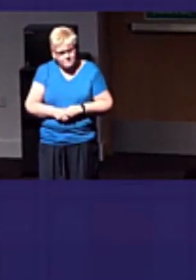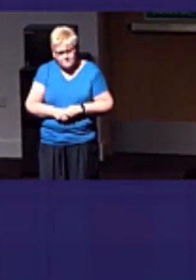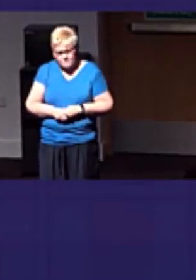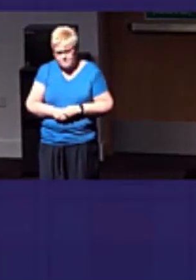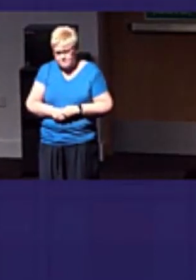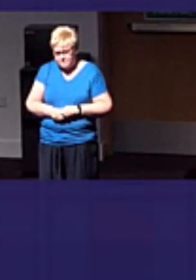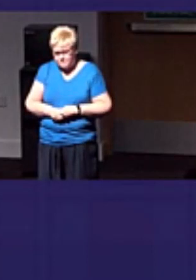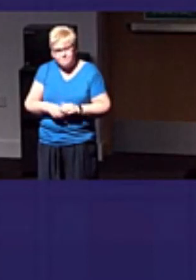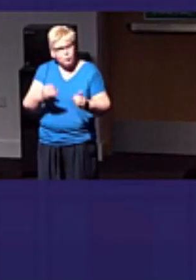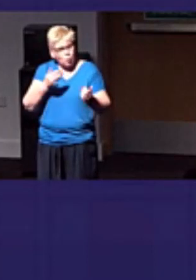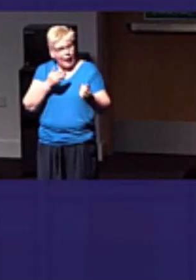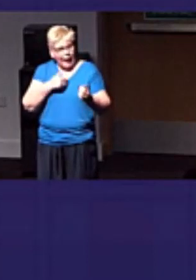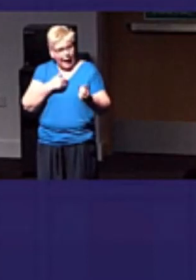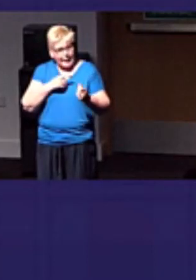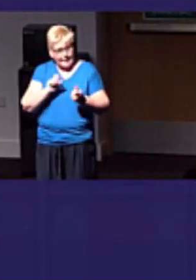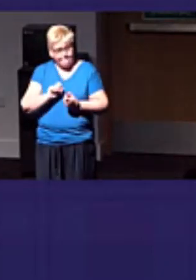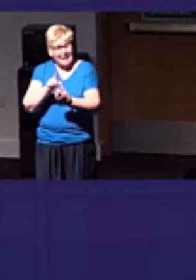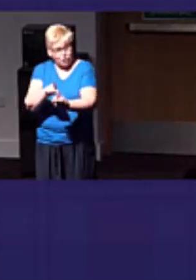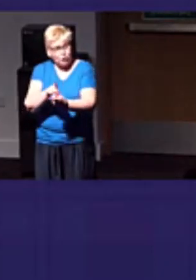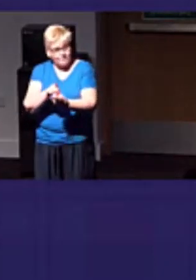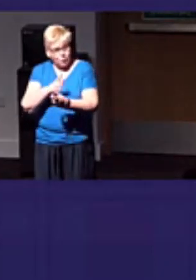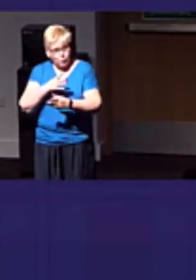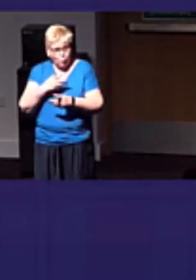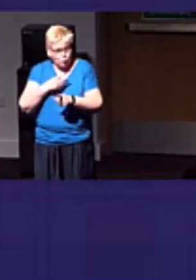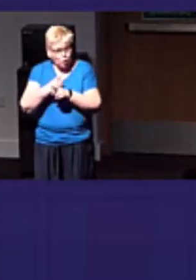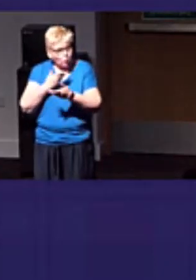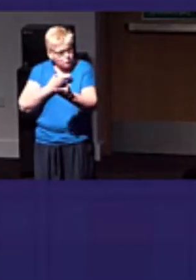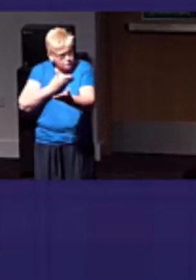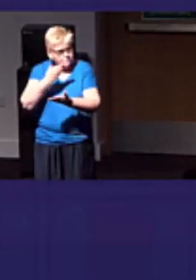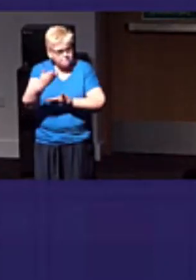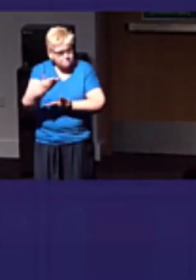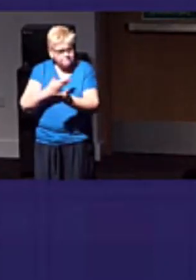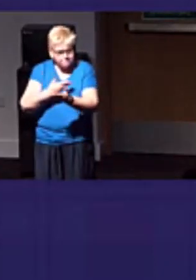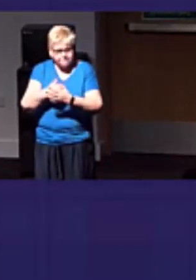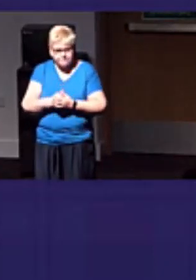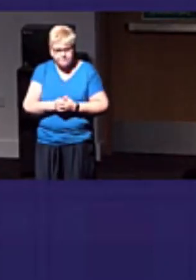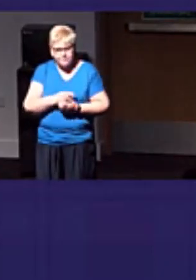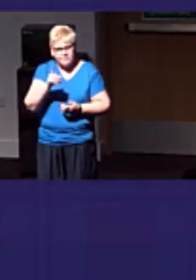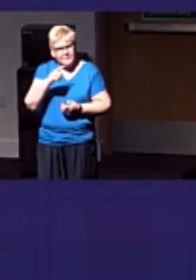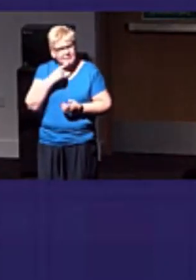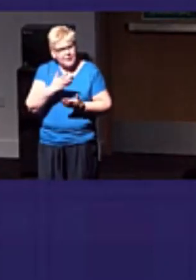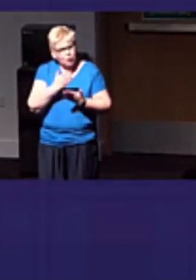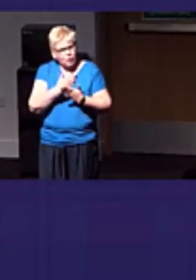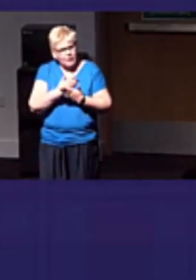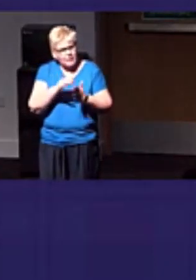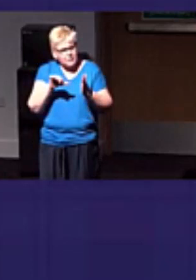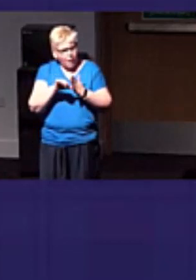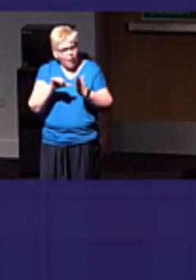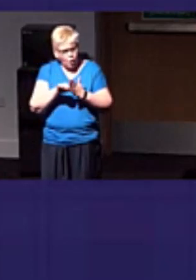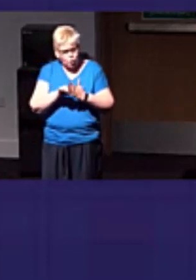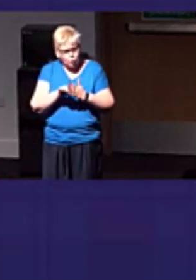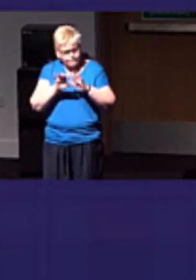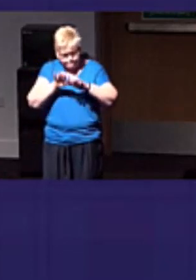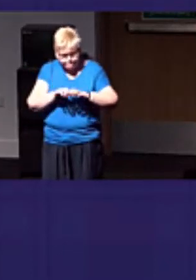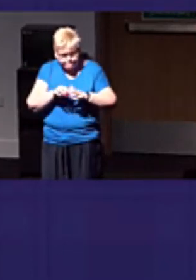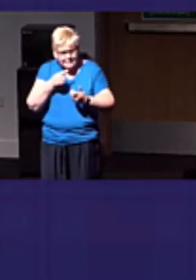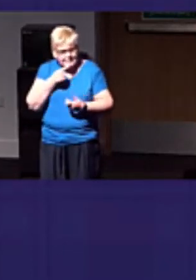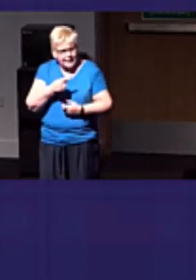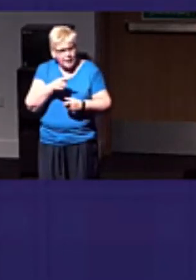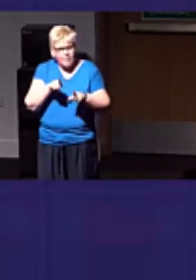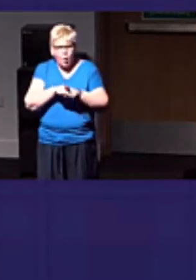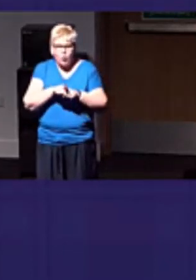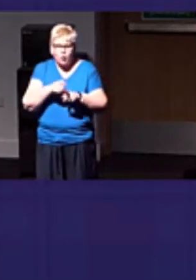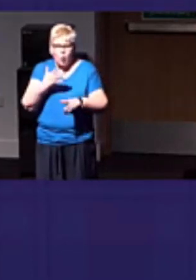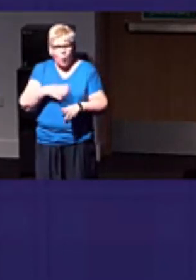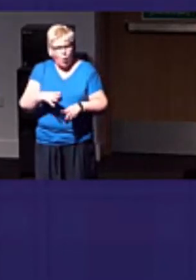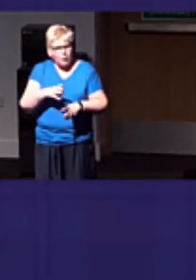I messaged him, we talked, and he said, it was really hard to say these things, but I also wanted others who felt